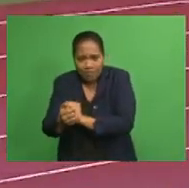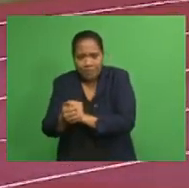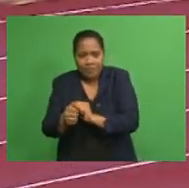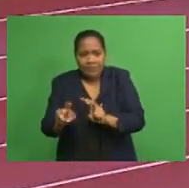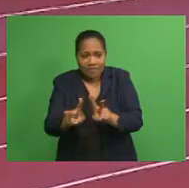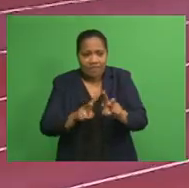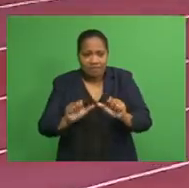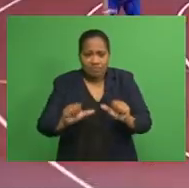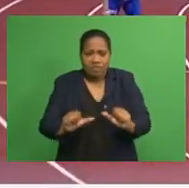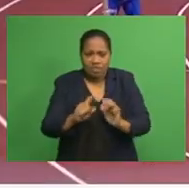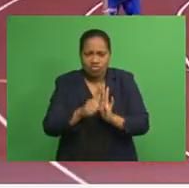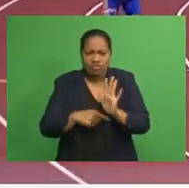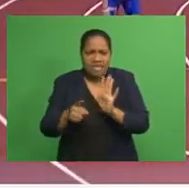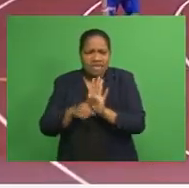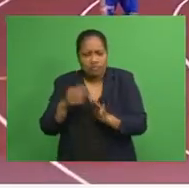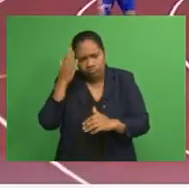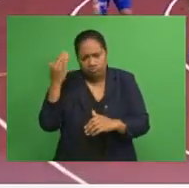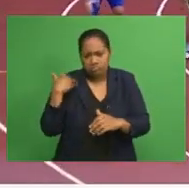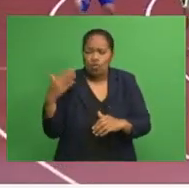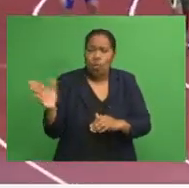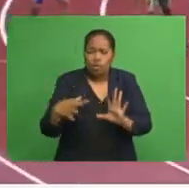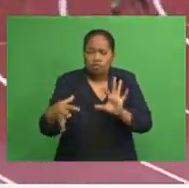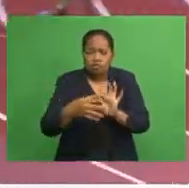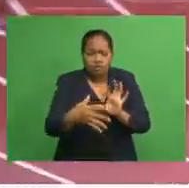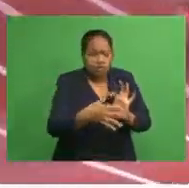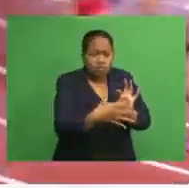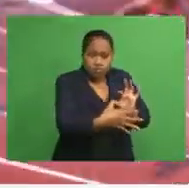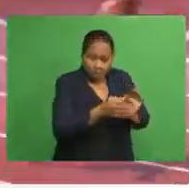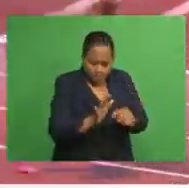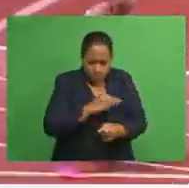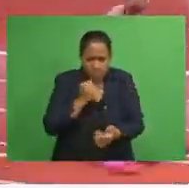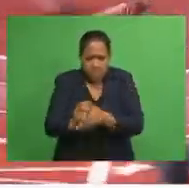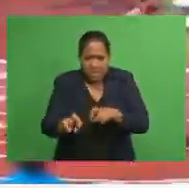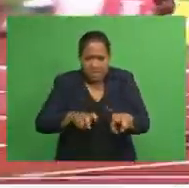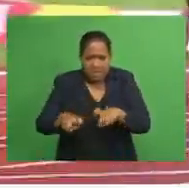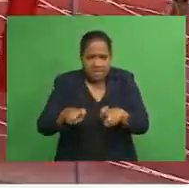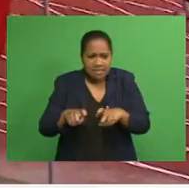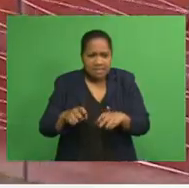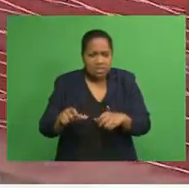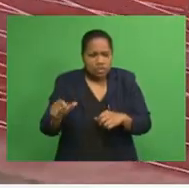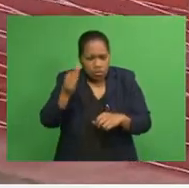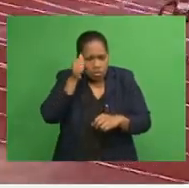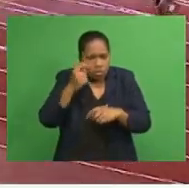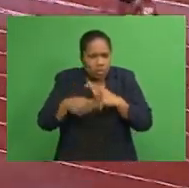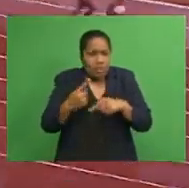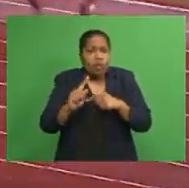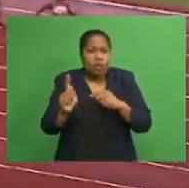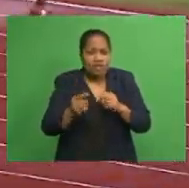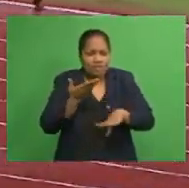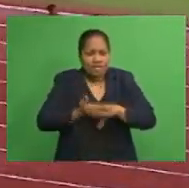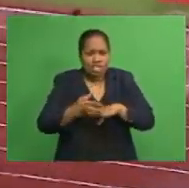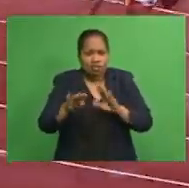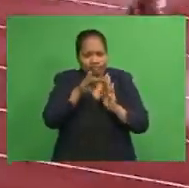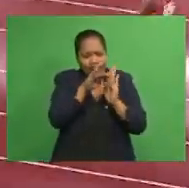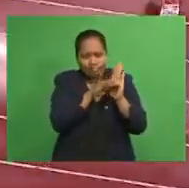is reminding all affiliated clubs to ensure their athletes and officials are well versed in the new protocols. He says everyone will need